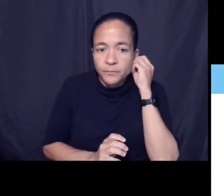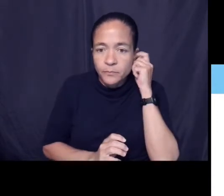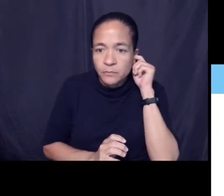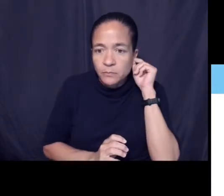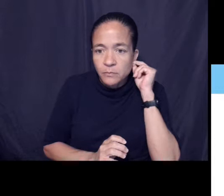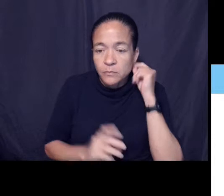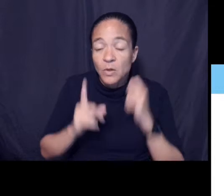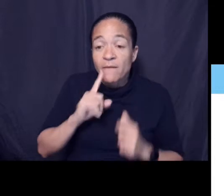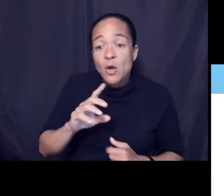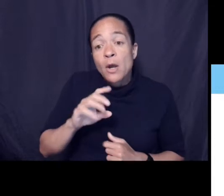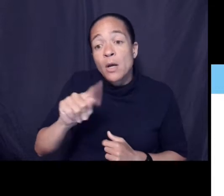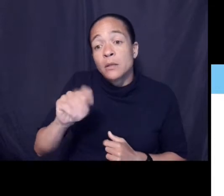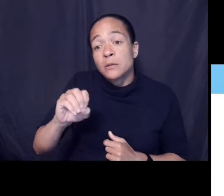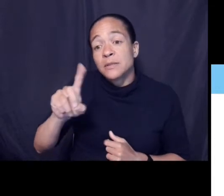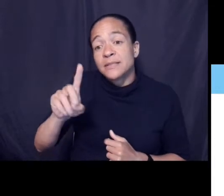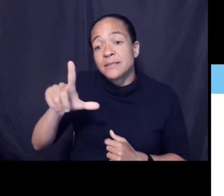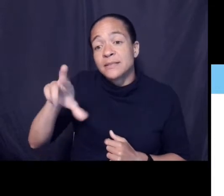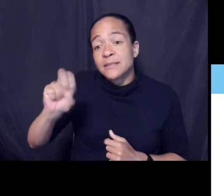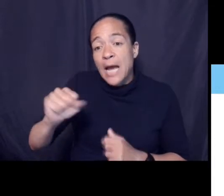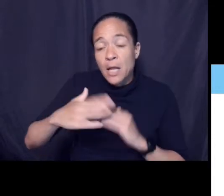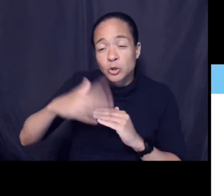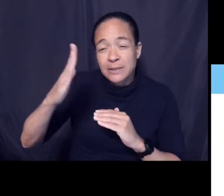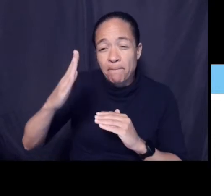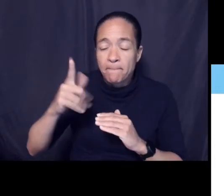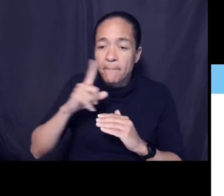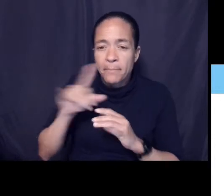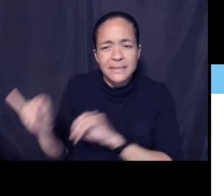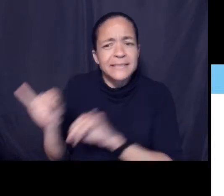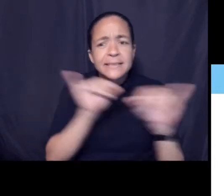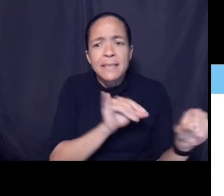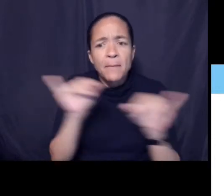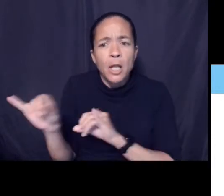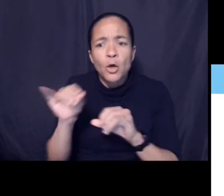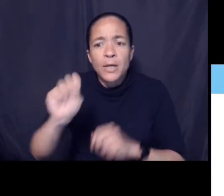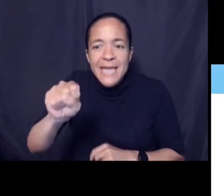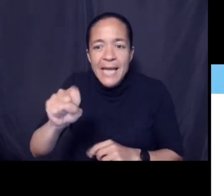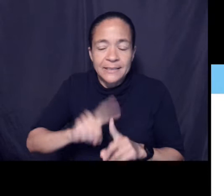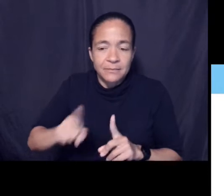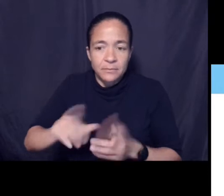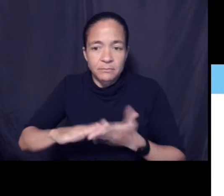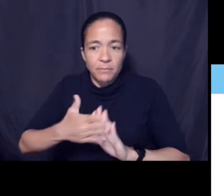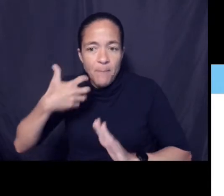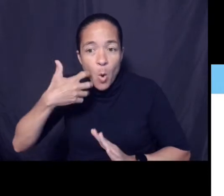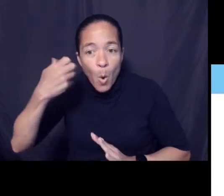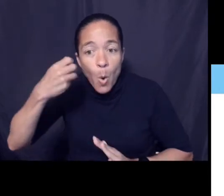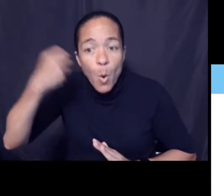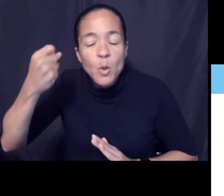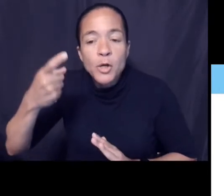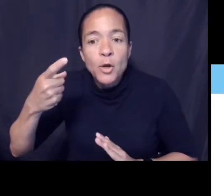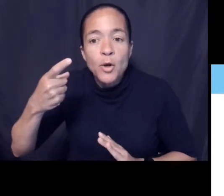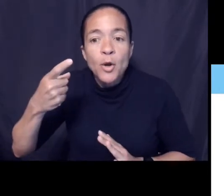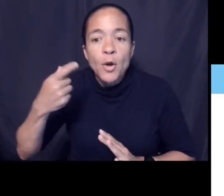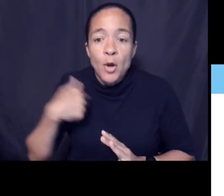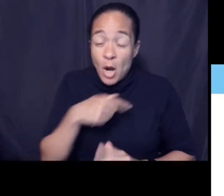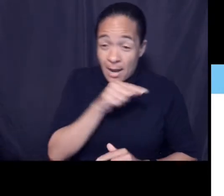For toddlers and up, a lot of the components are the same, but as children get older, instead of doing an objective